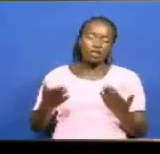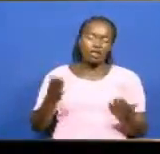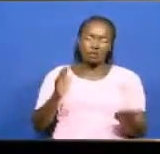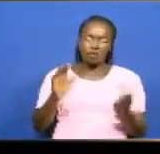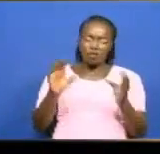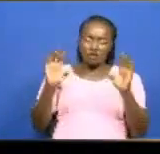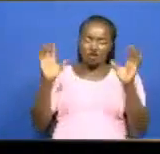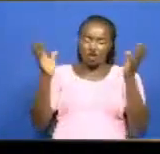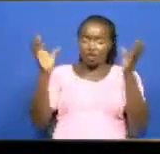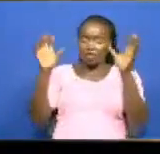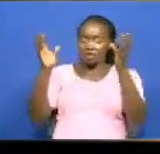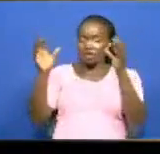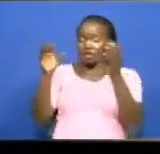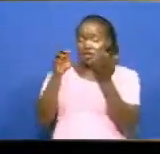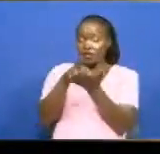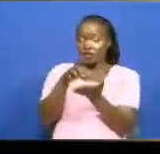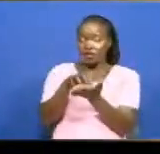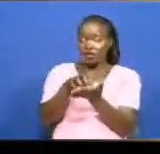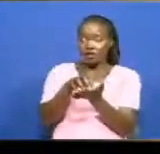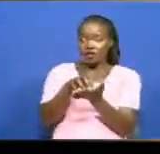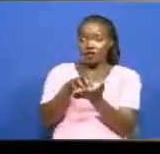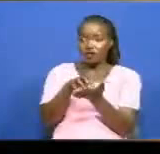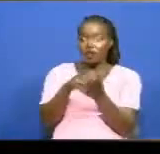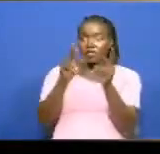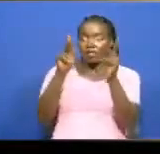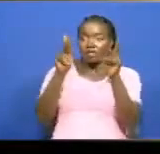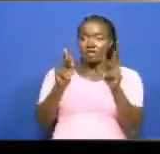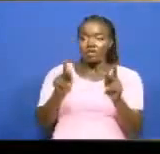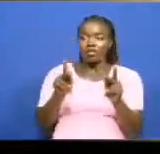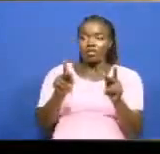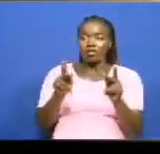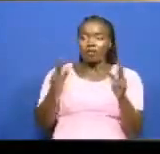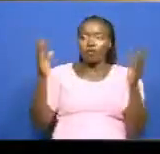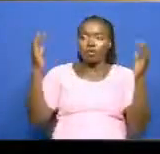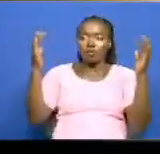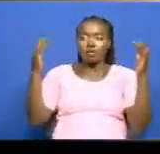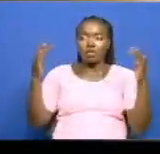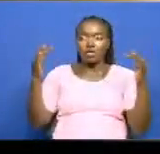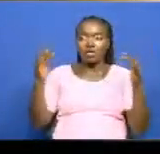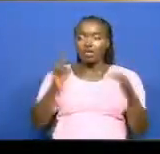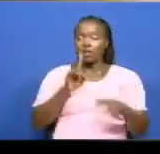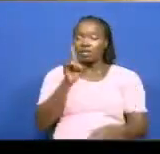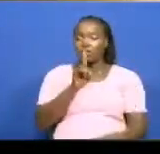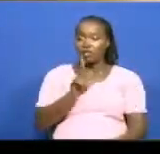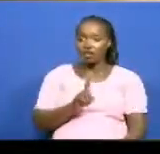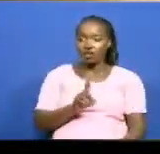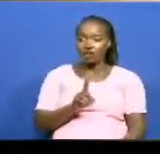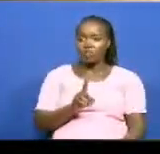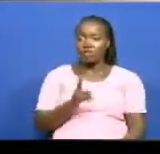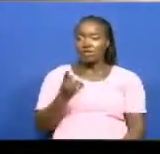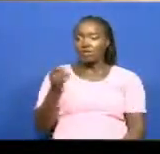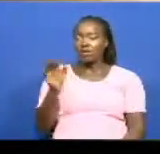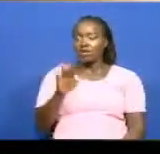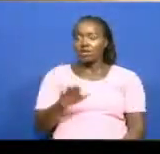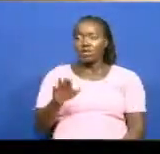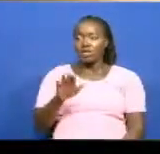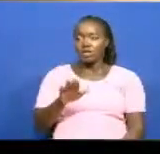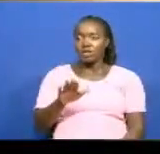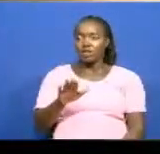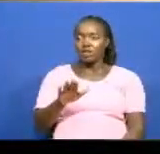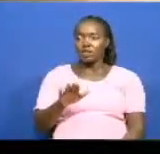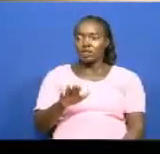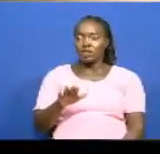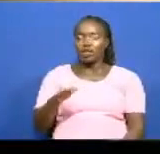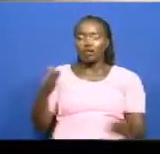cloudy conditions. In the county of Kisumu, there are showers accompanied by thunderstorms over a few places, and that is how